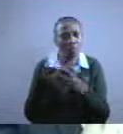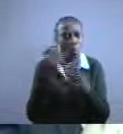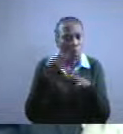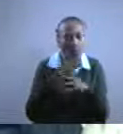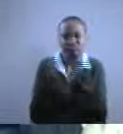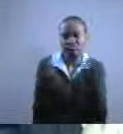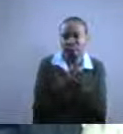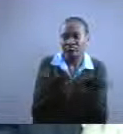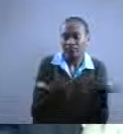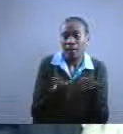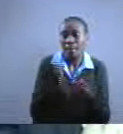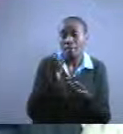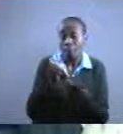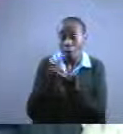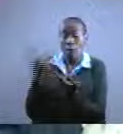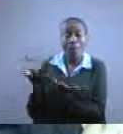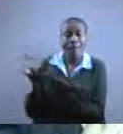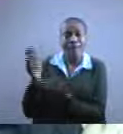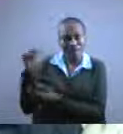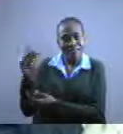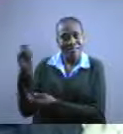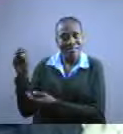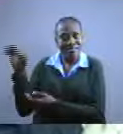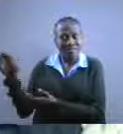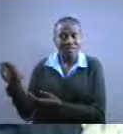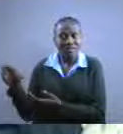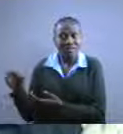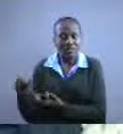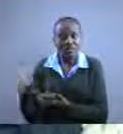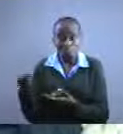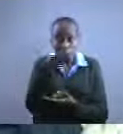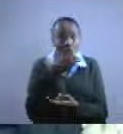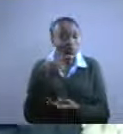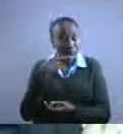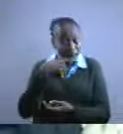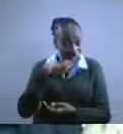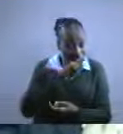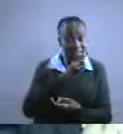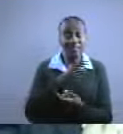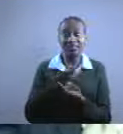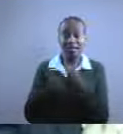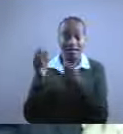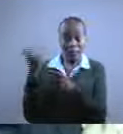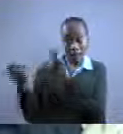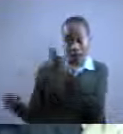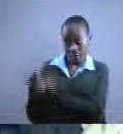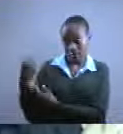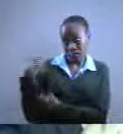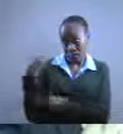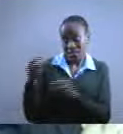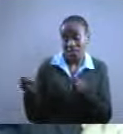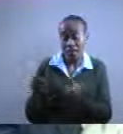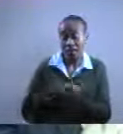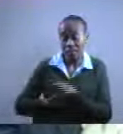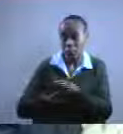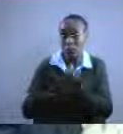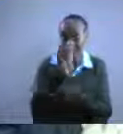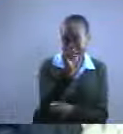the ANC, so let's not pretend that they've done this in the name of the African National Congress. Let